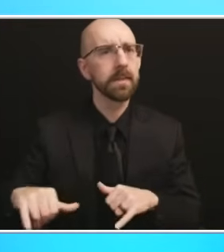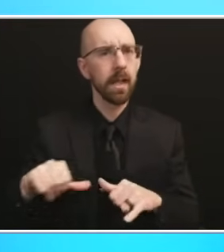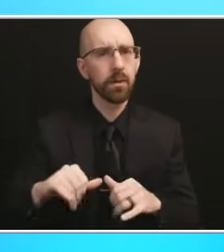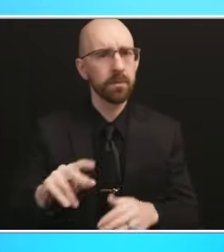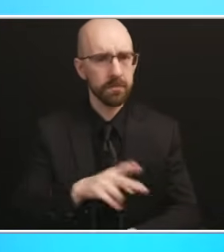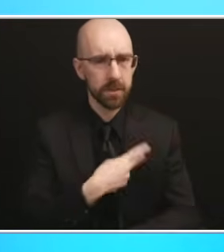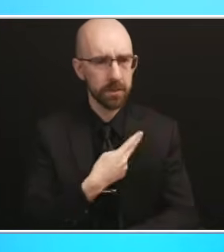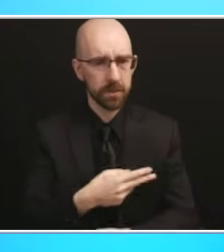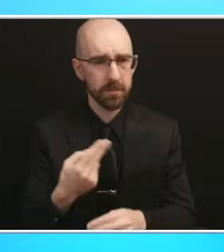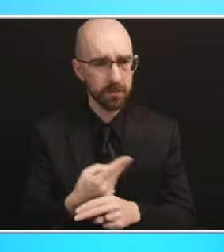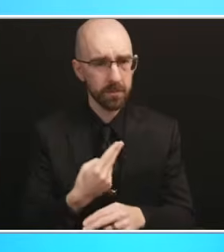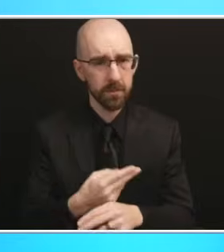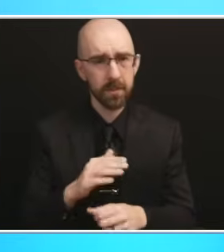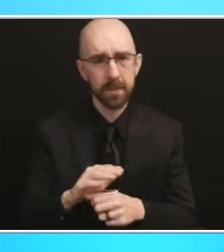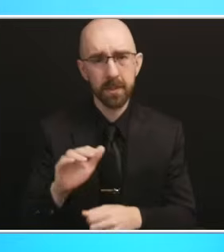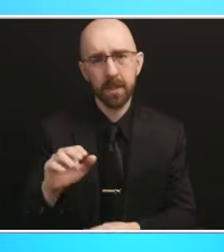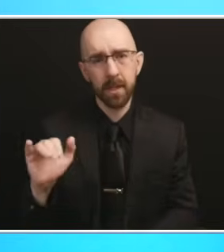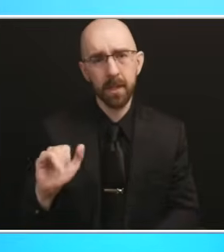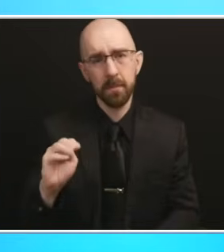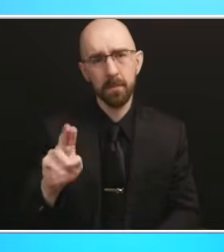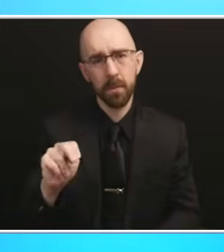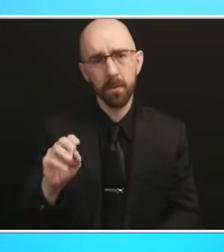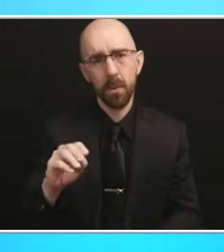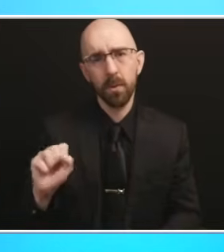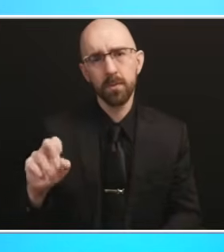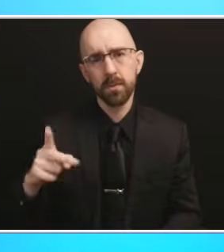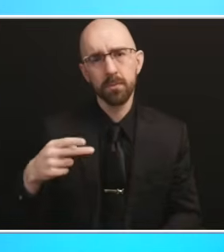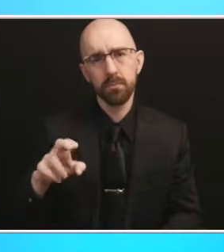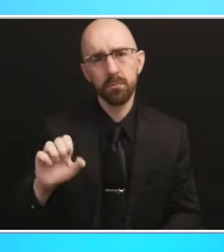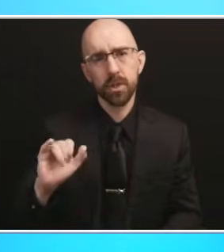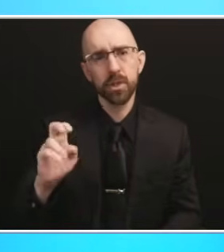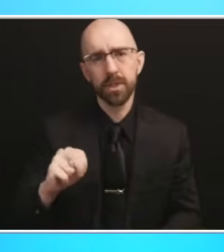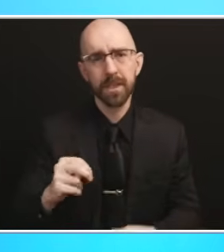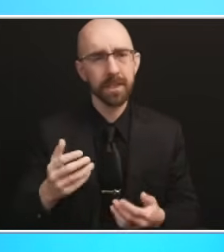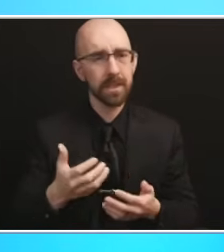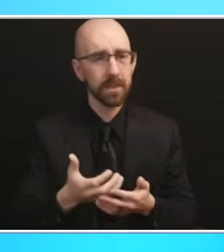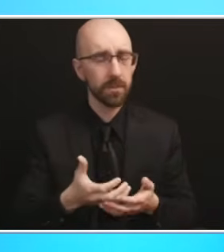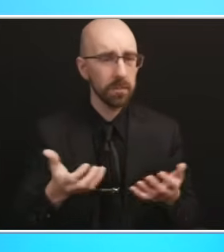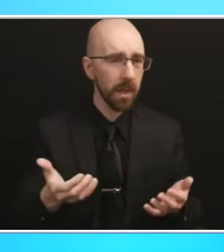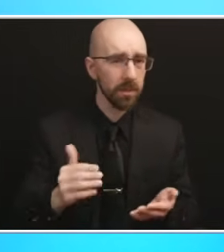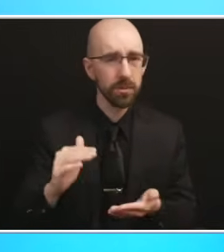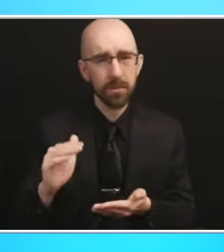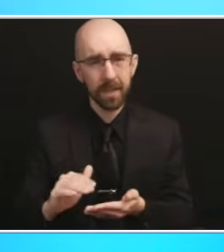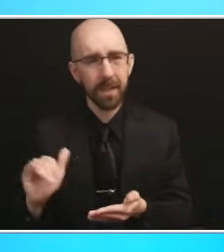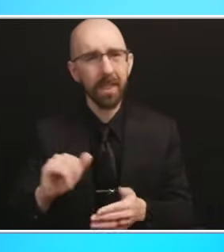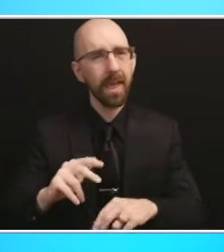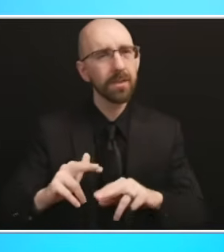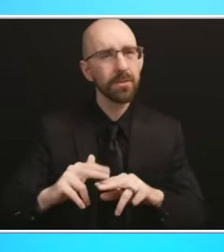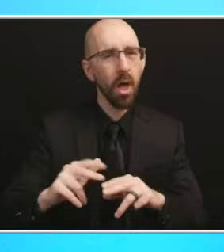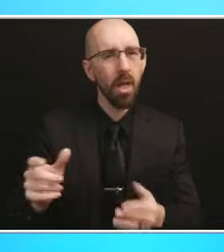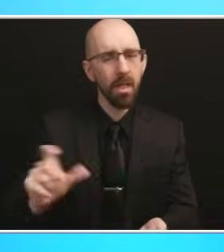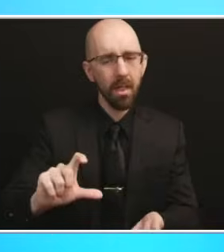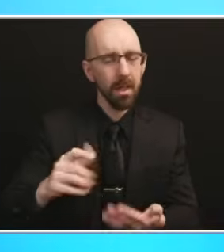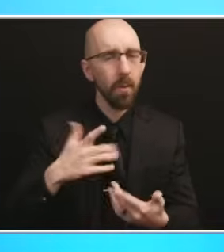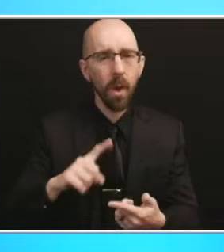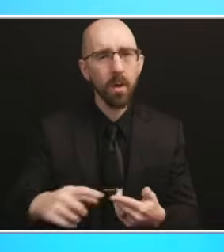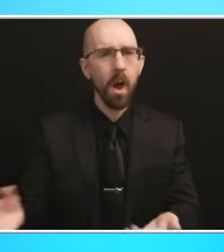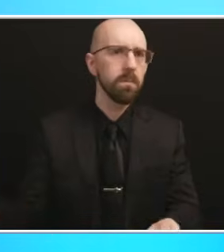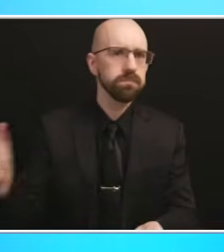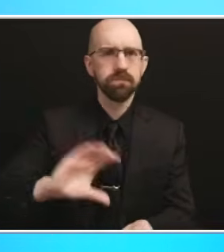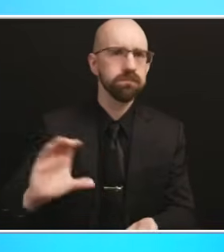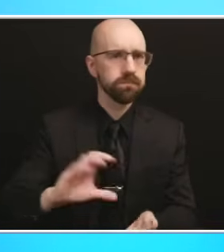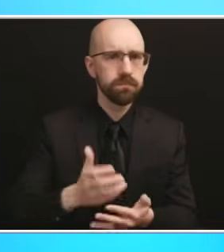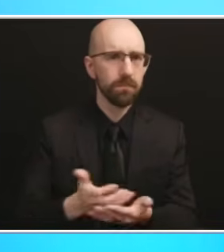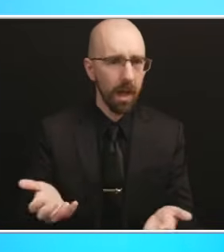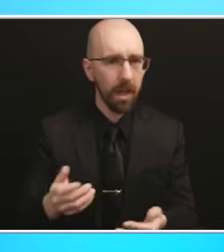immunosuppression is always like balancing too much and too little, kind of like putting salt in food, as I like to say. So you don't get too much, it ruins the food, or not enough, it